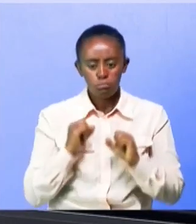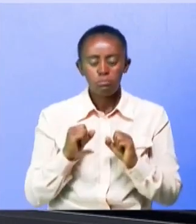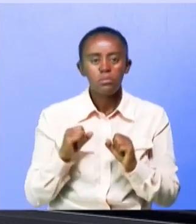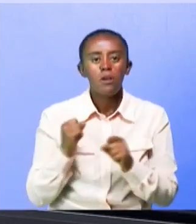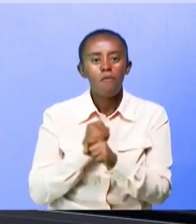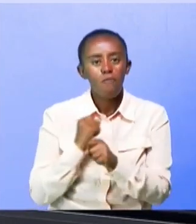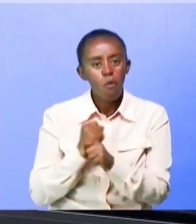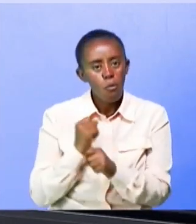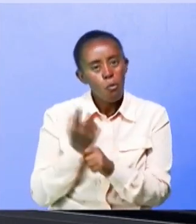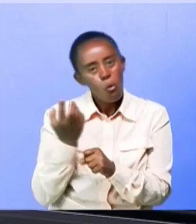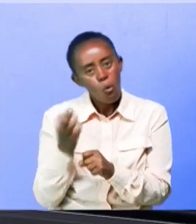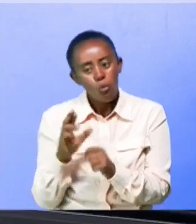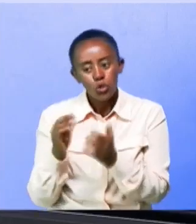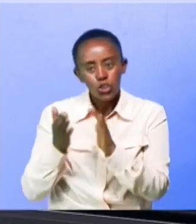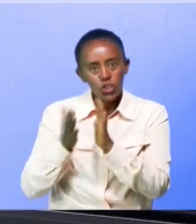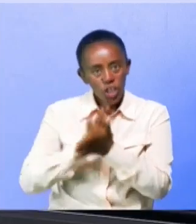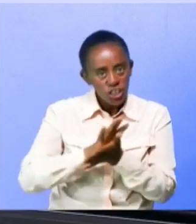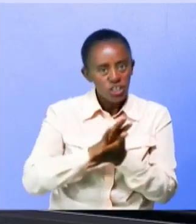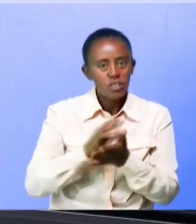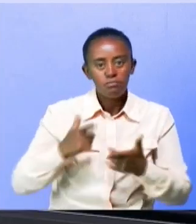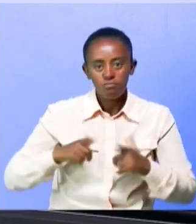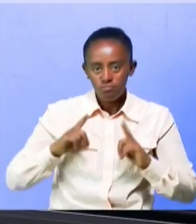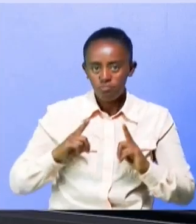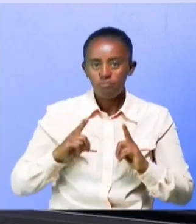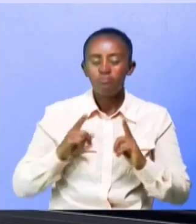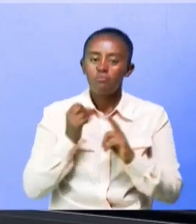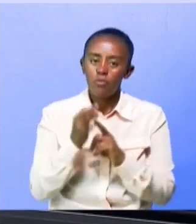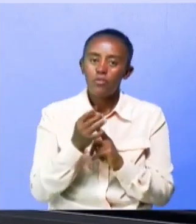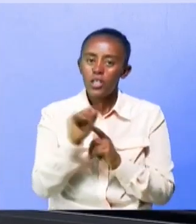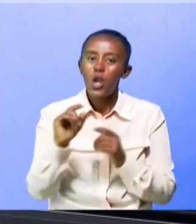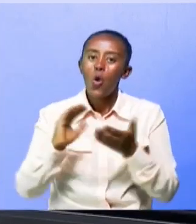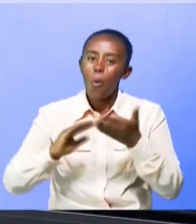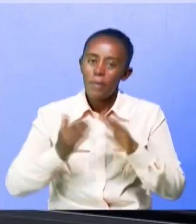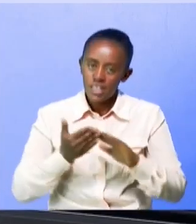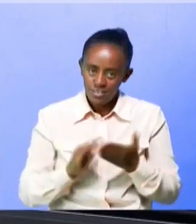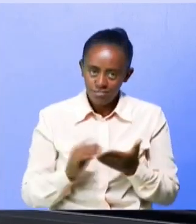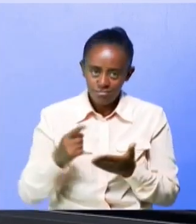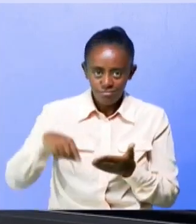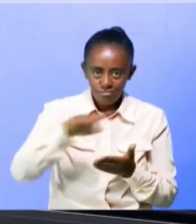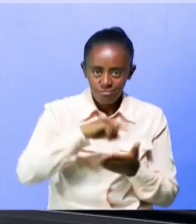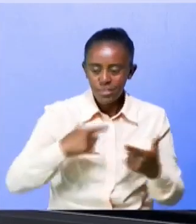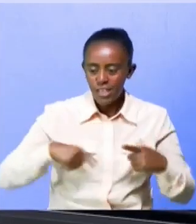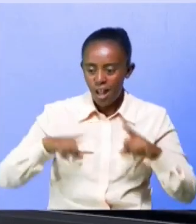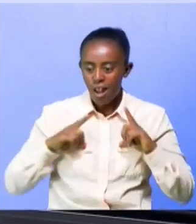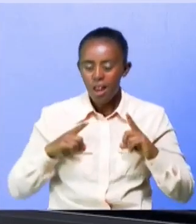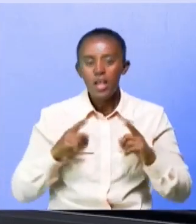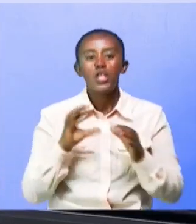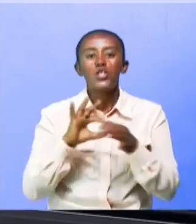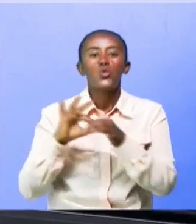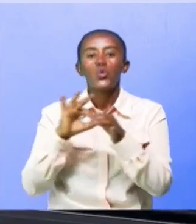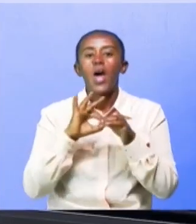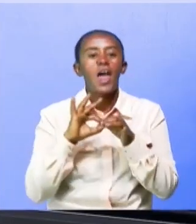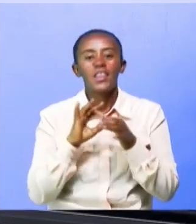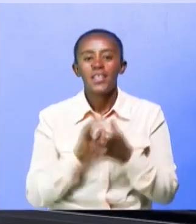perform or change the life of the community, the life of the society.